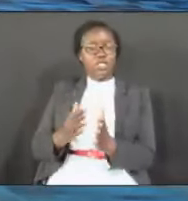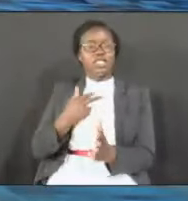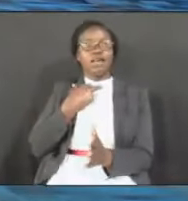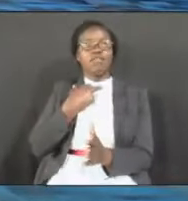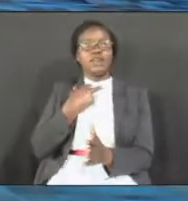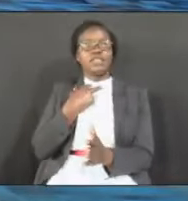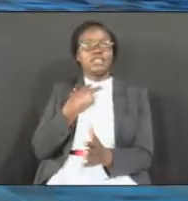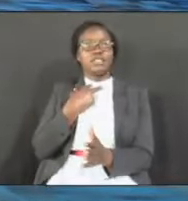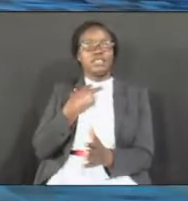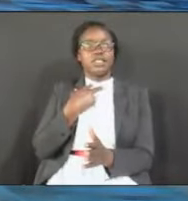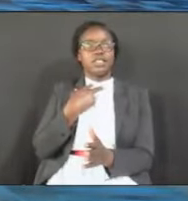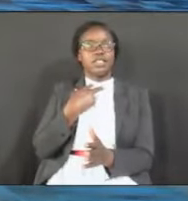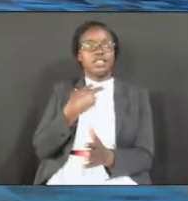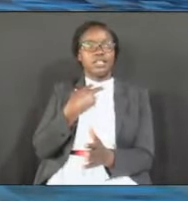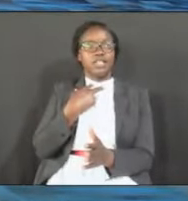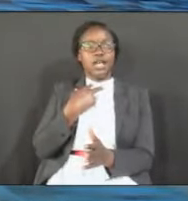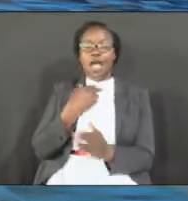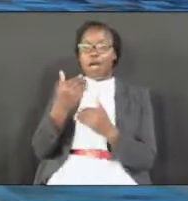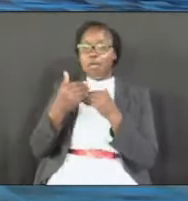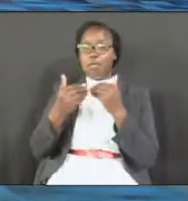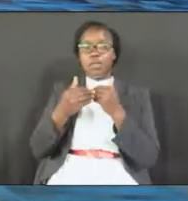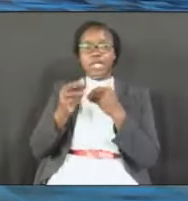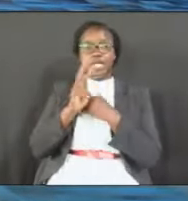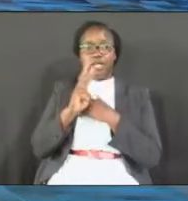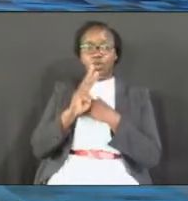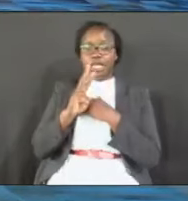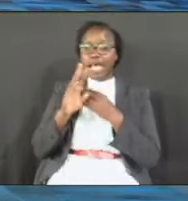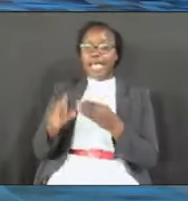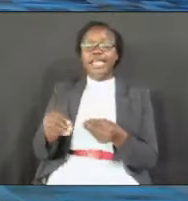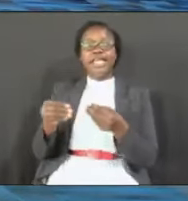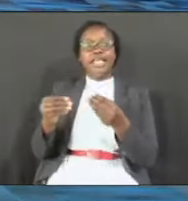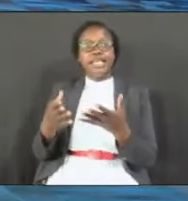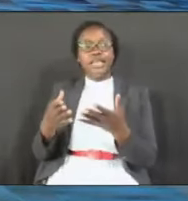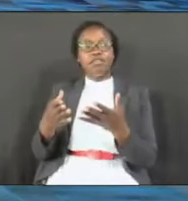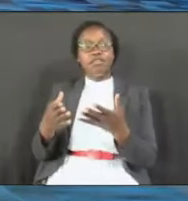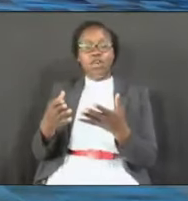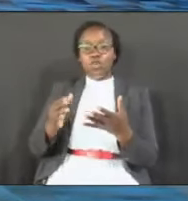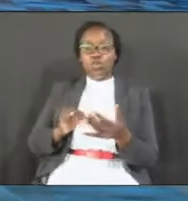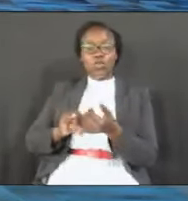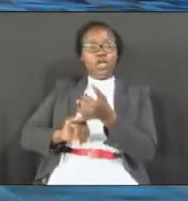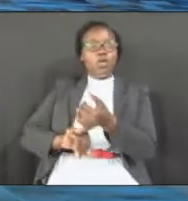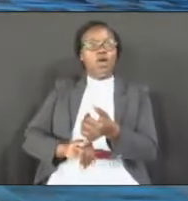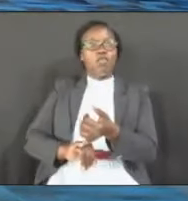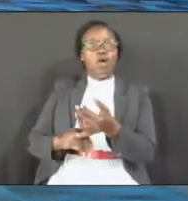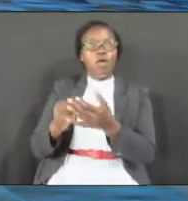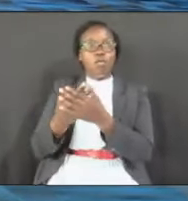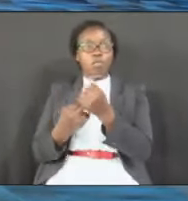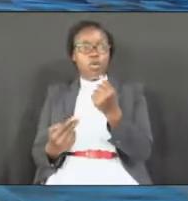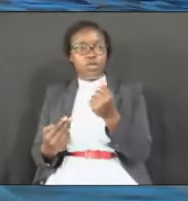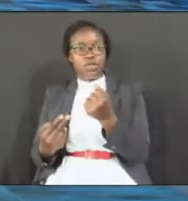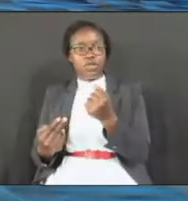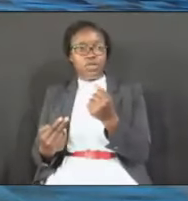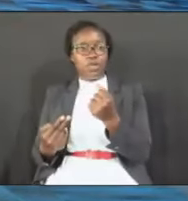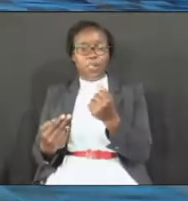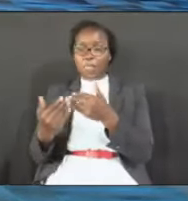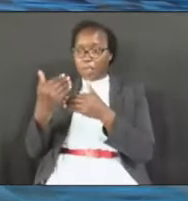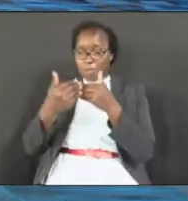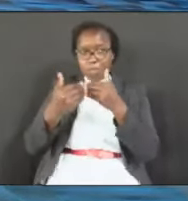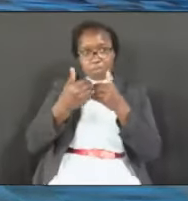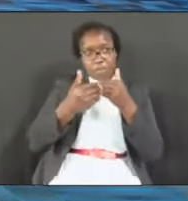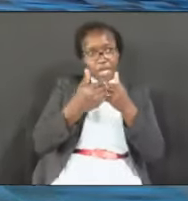boy bread and water. He gave to the wife both